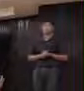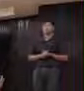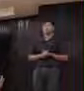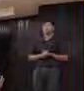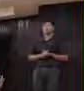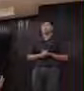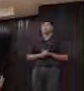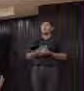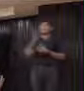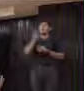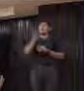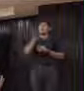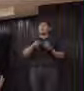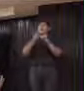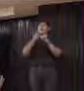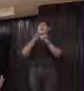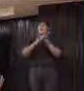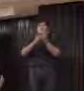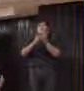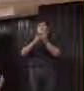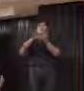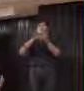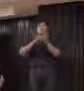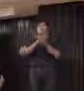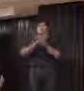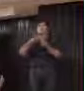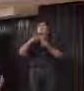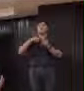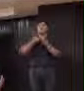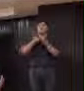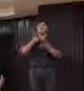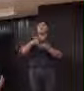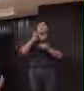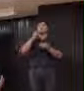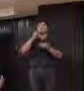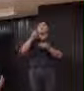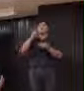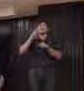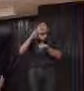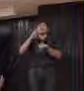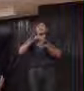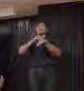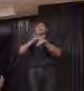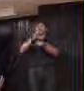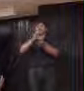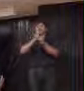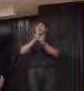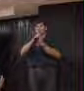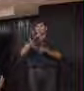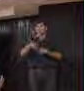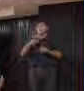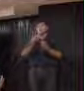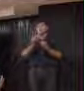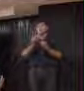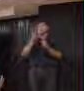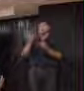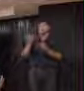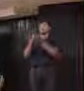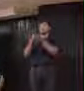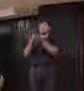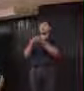So I'm K. Manish. I'm a civil servant. And my question is to Professor Mr. Habibullah.